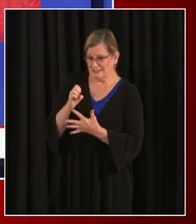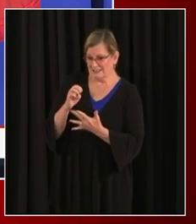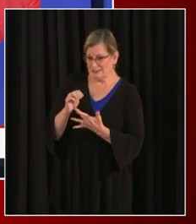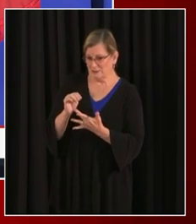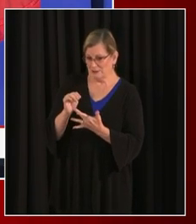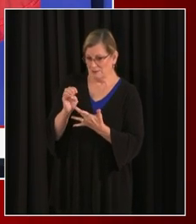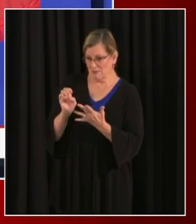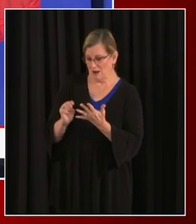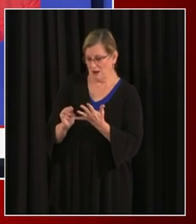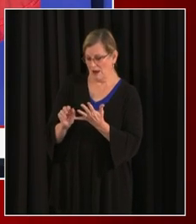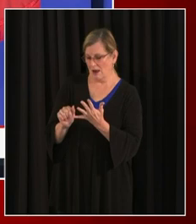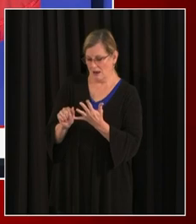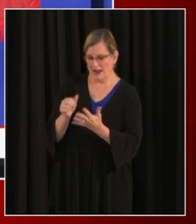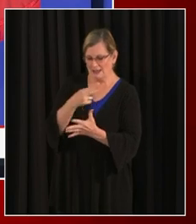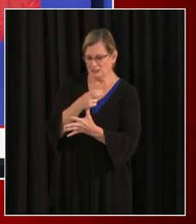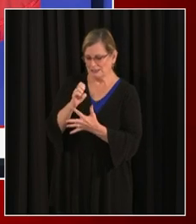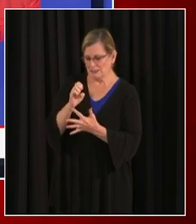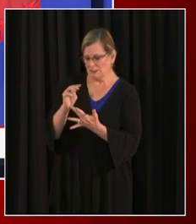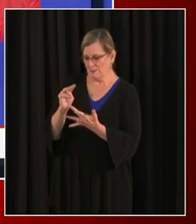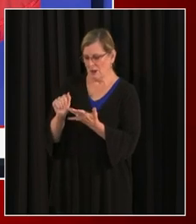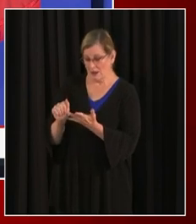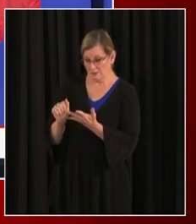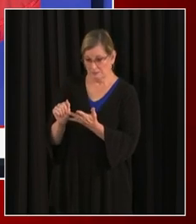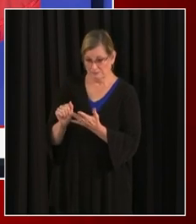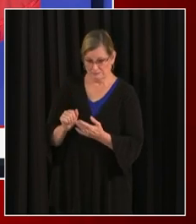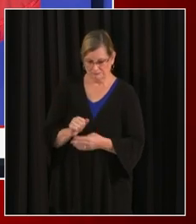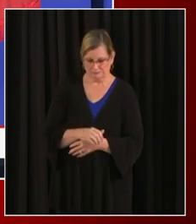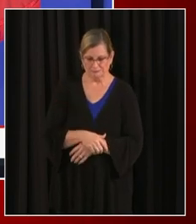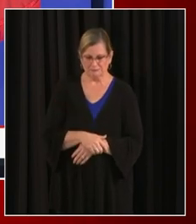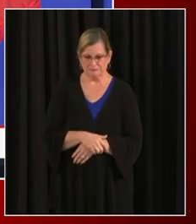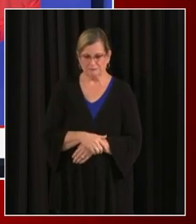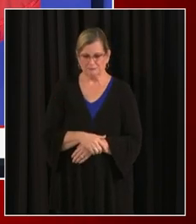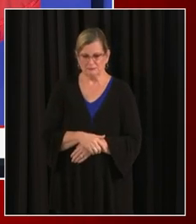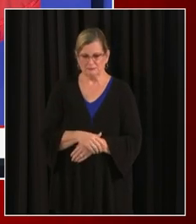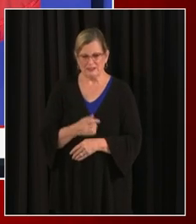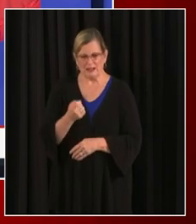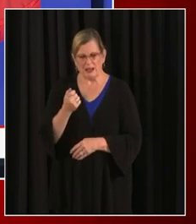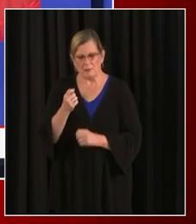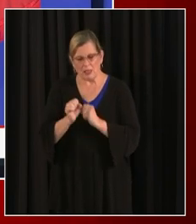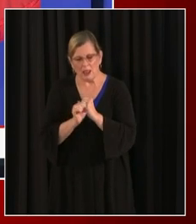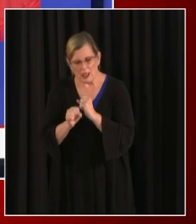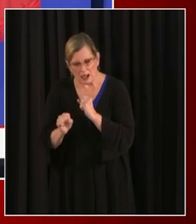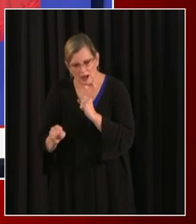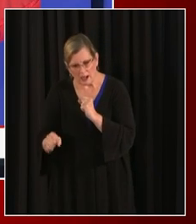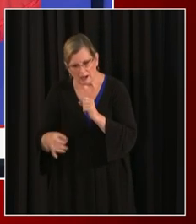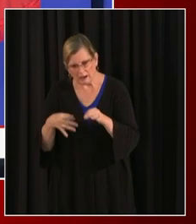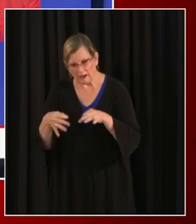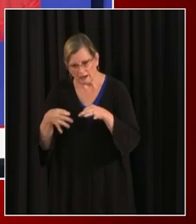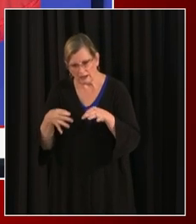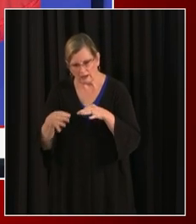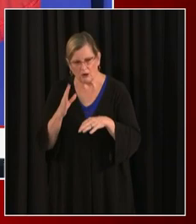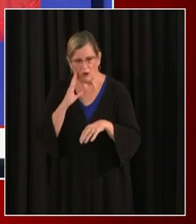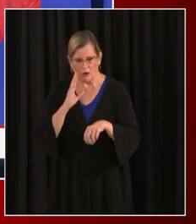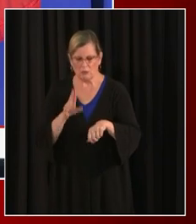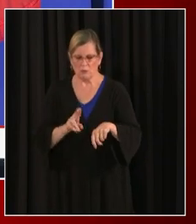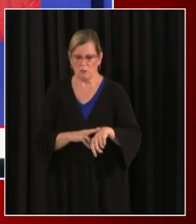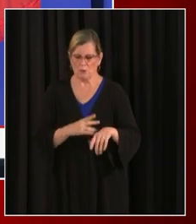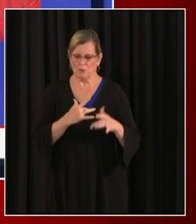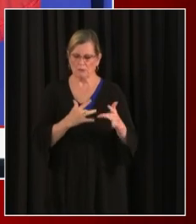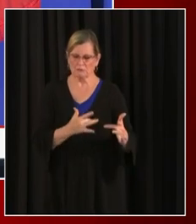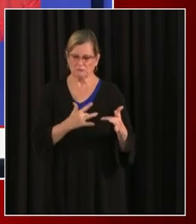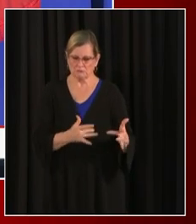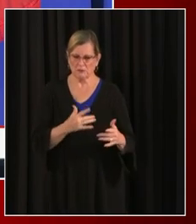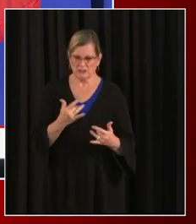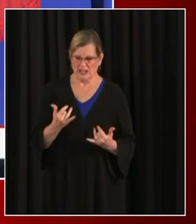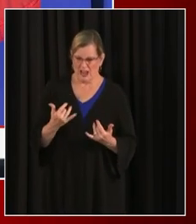response. We are going to provide a slightly longer update than usual and to share some of